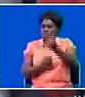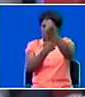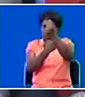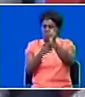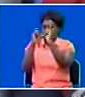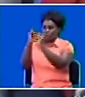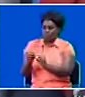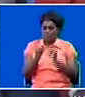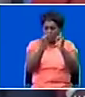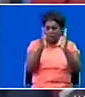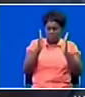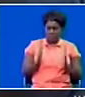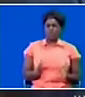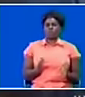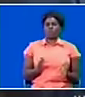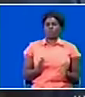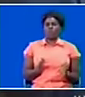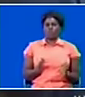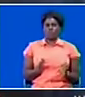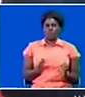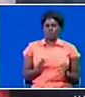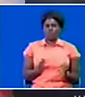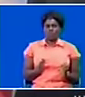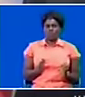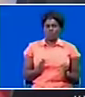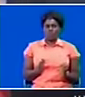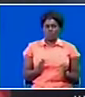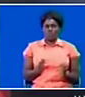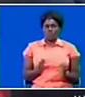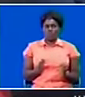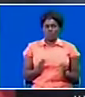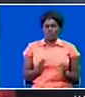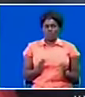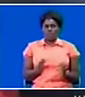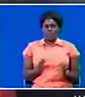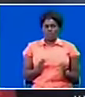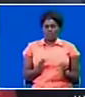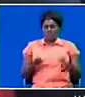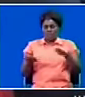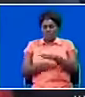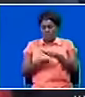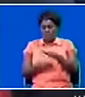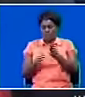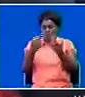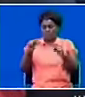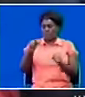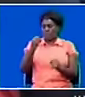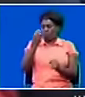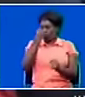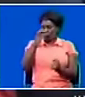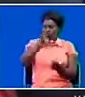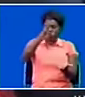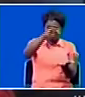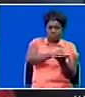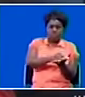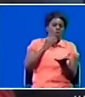candidates led by Zedekiah Bundotich, popularly known as Buzeki. And so, when the deputy president landed in the region that has been his